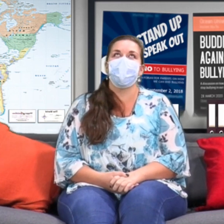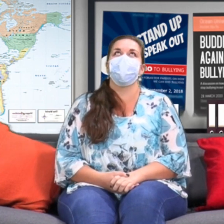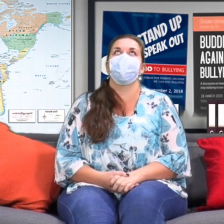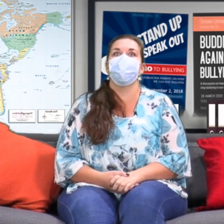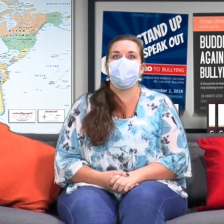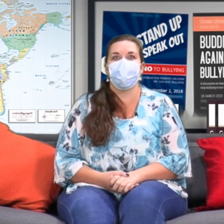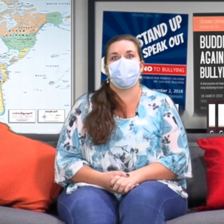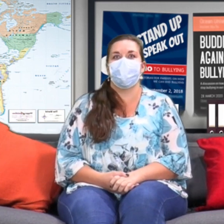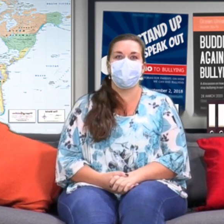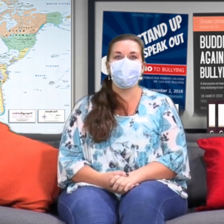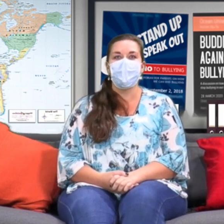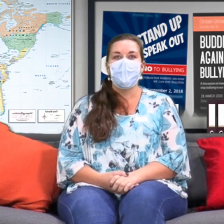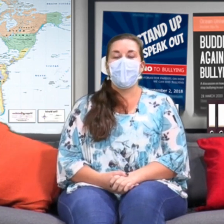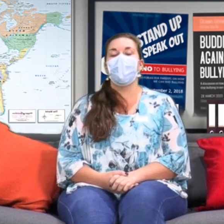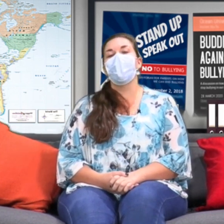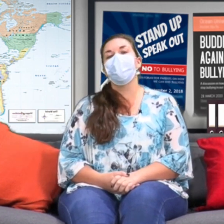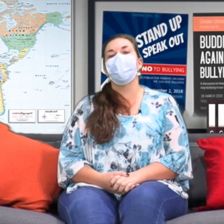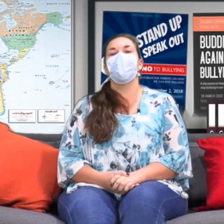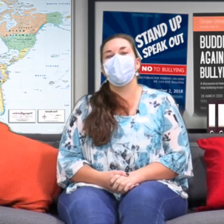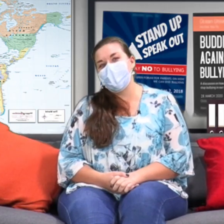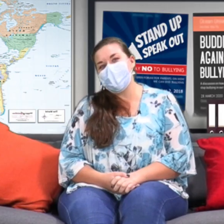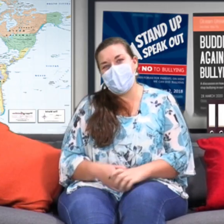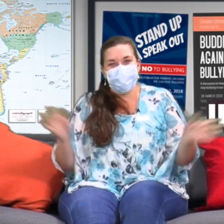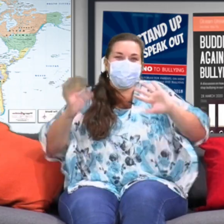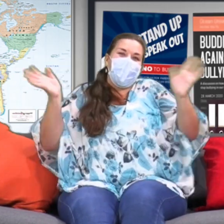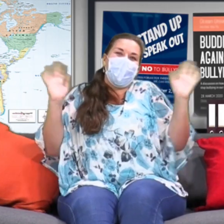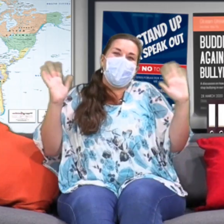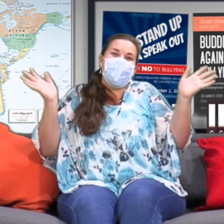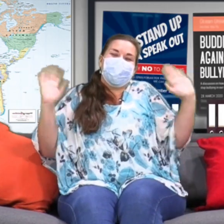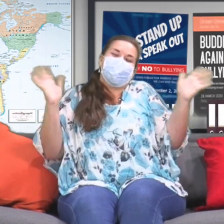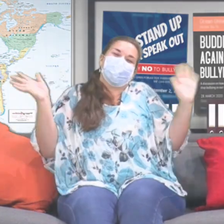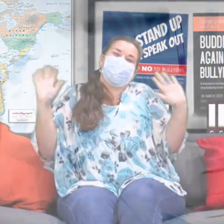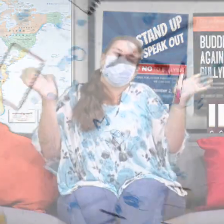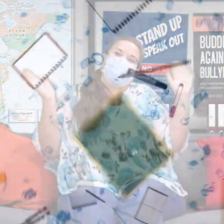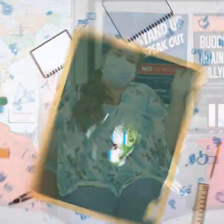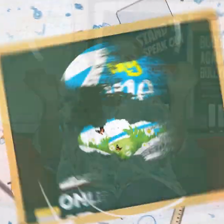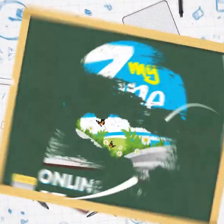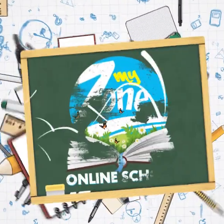our superstar teachers. And I hope you have a lovely day. Bye.